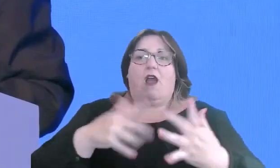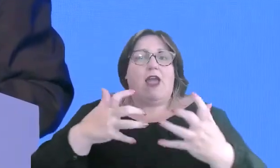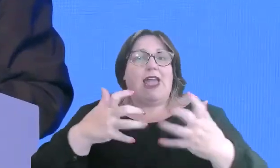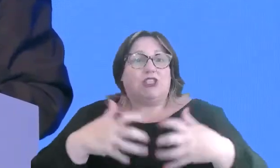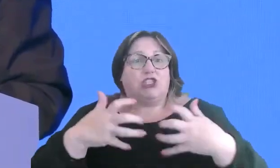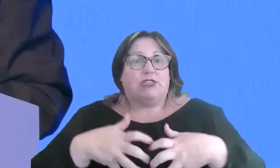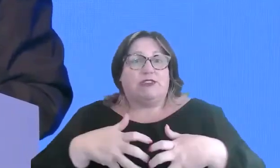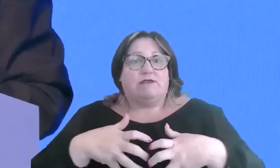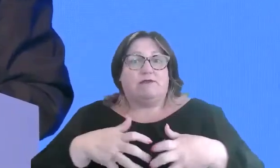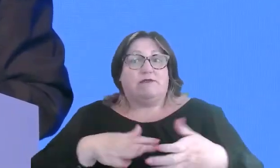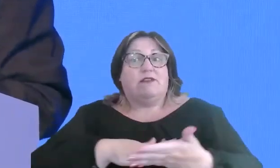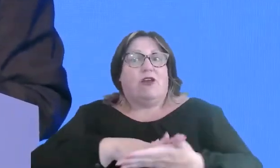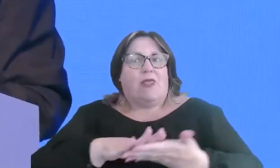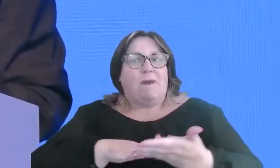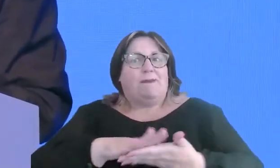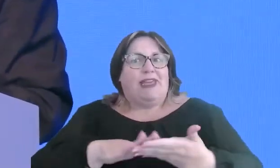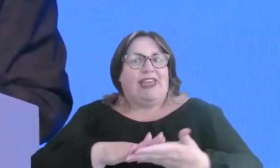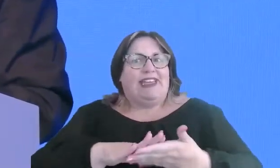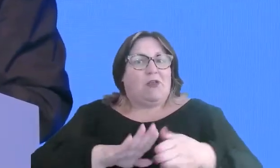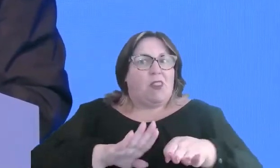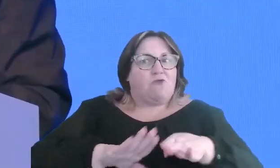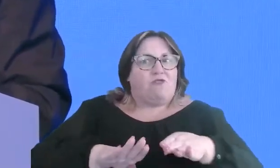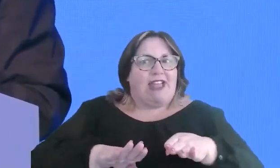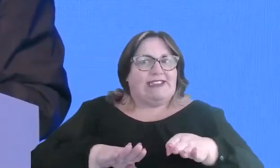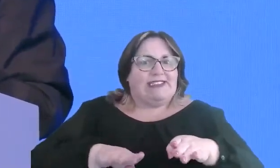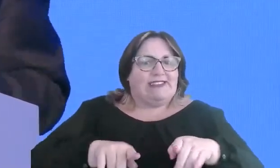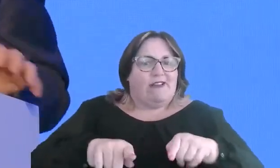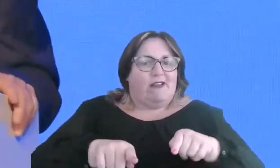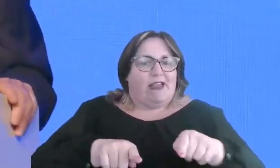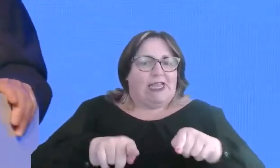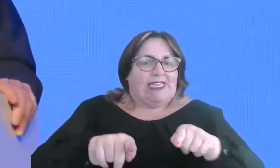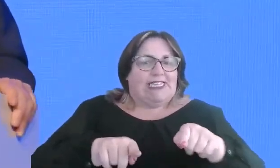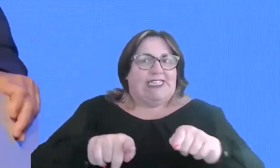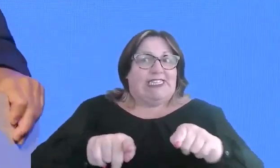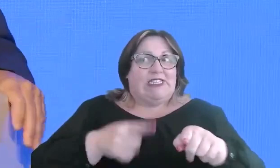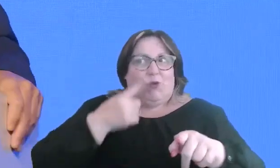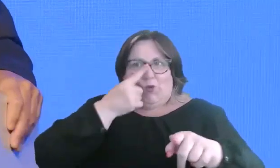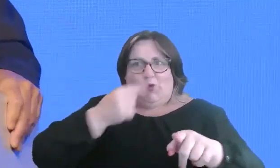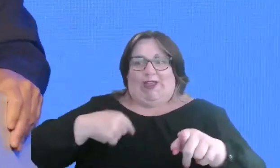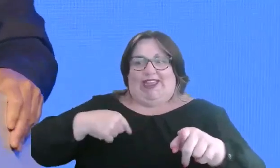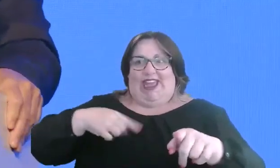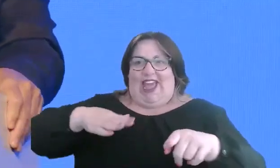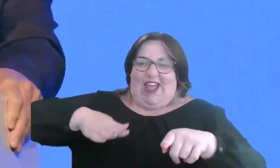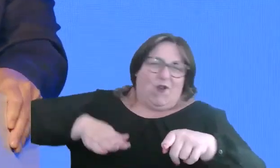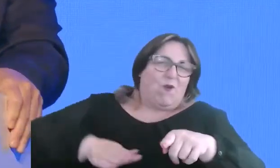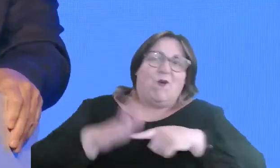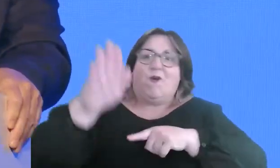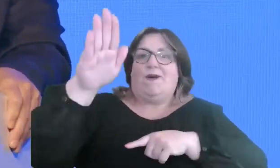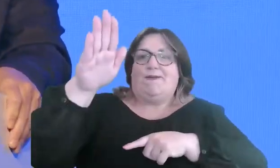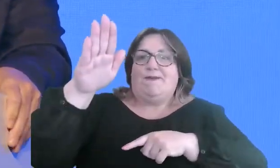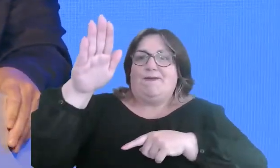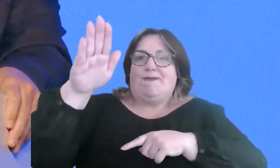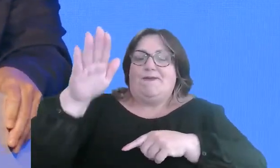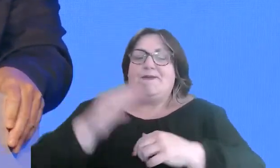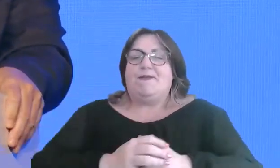be an AI maker and not an AI taker. And more importantly, that we have the digital infrastructure